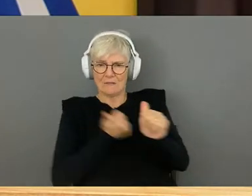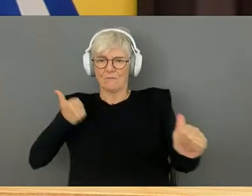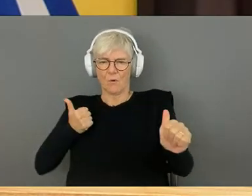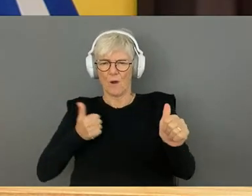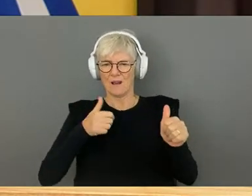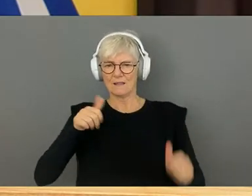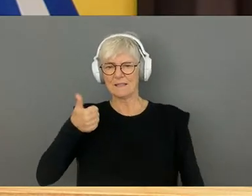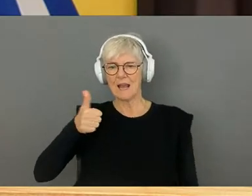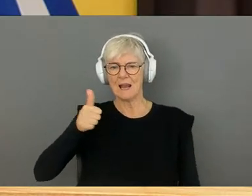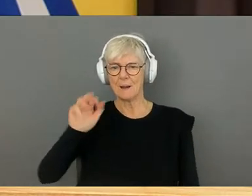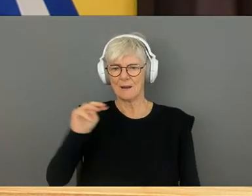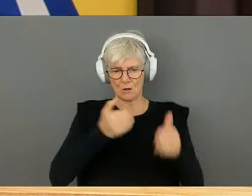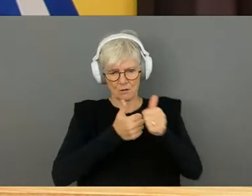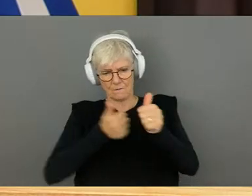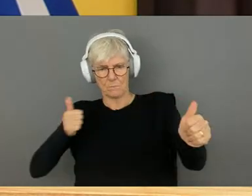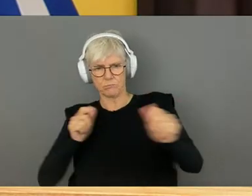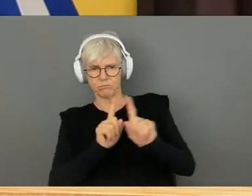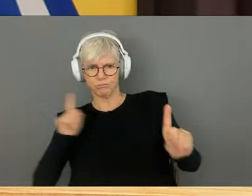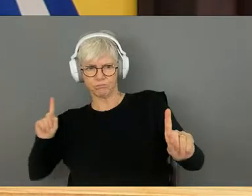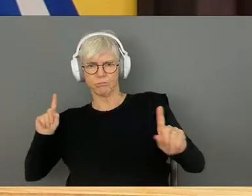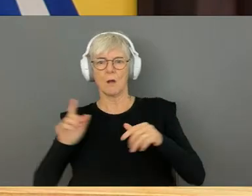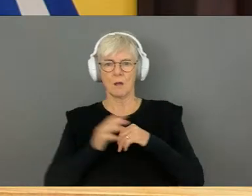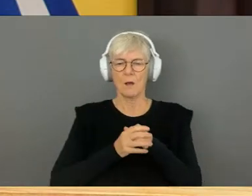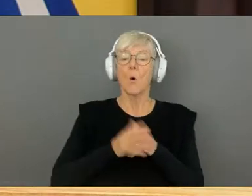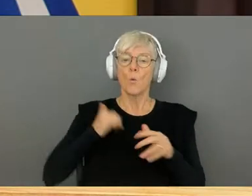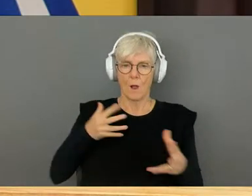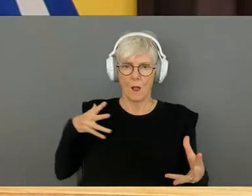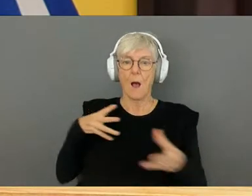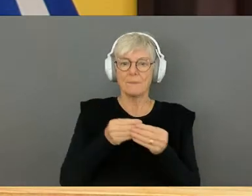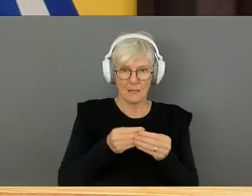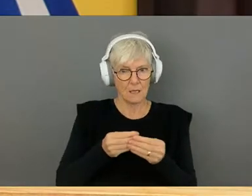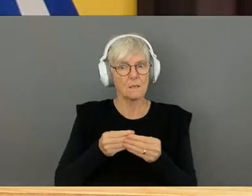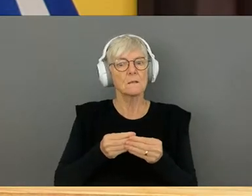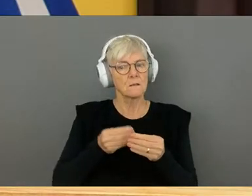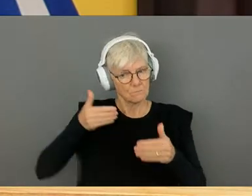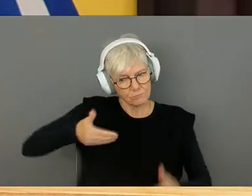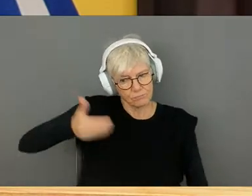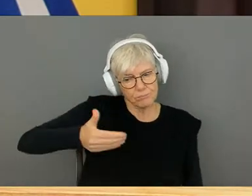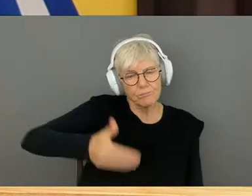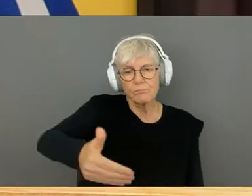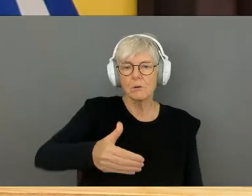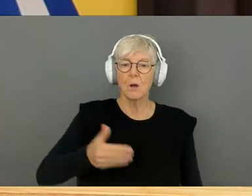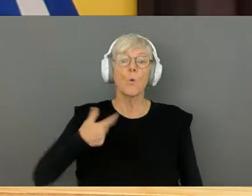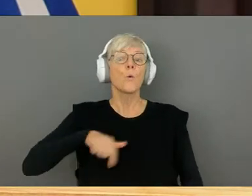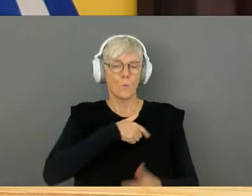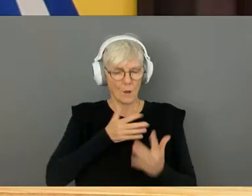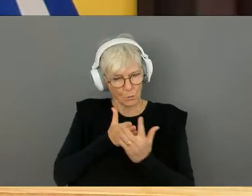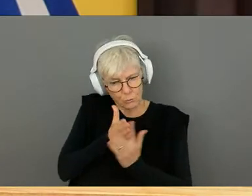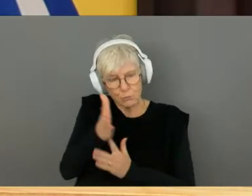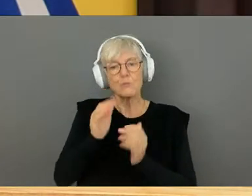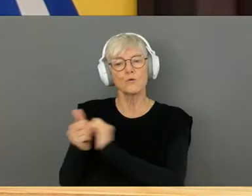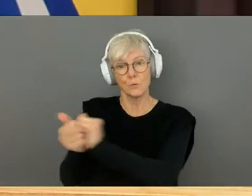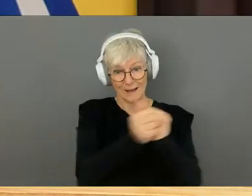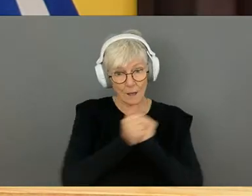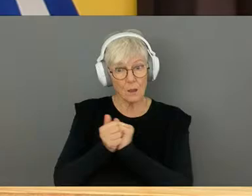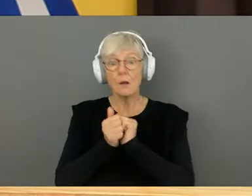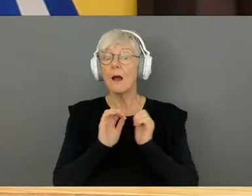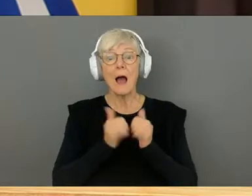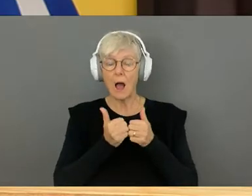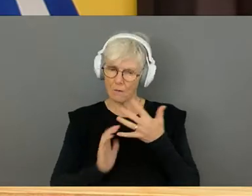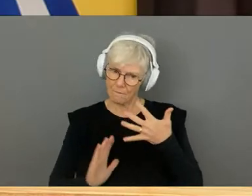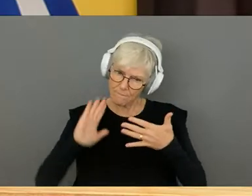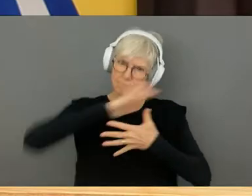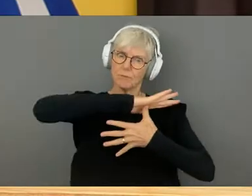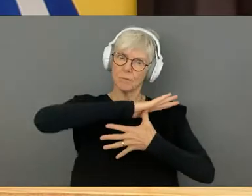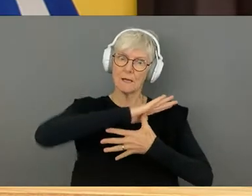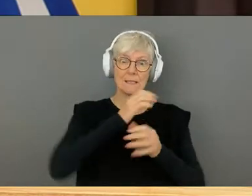provide daily updates on our progress. I know that we'll get through this event together by continuing to focus on doing the work safely to